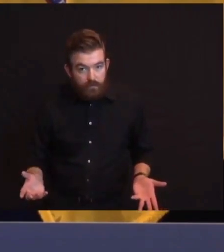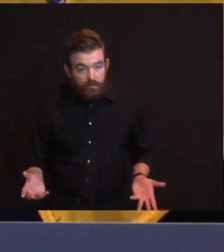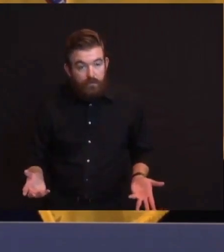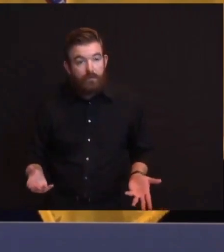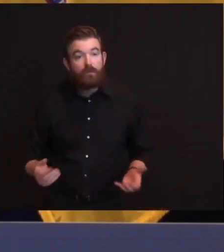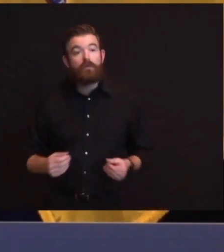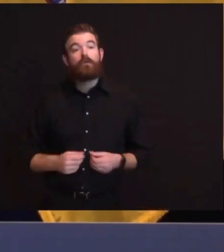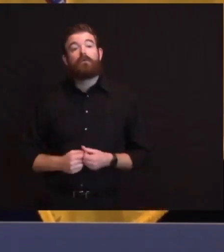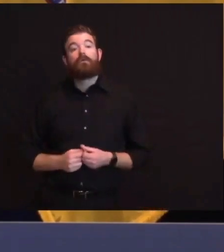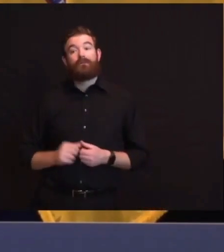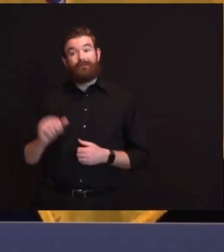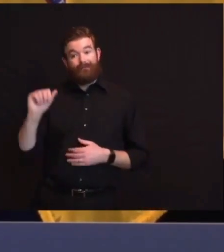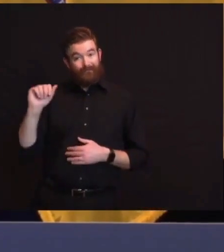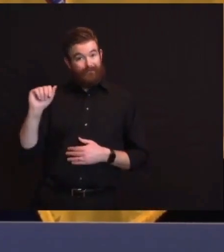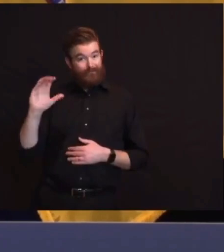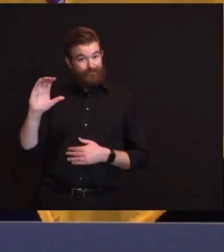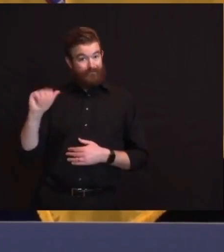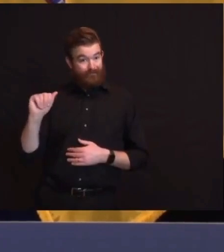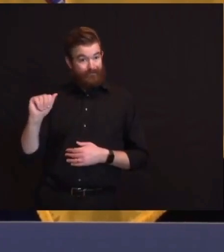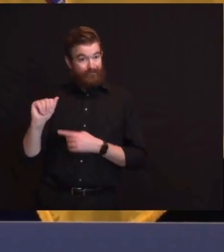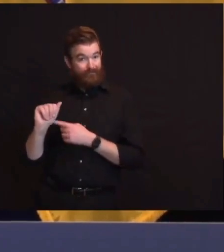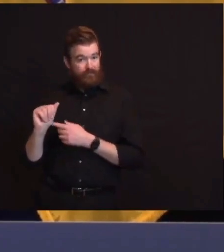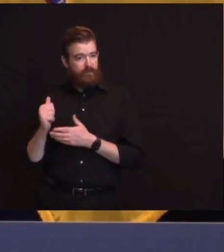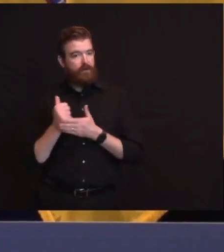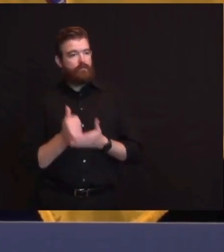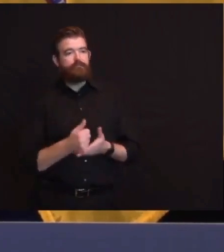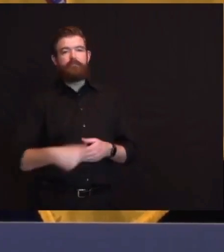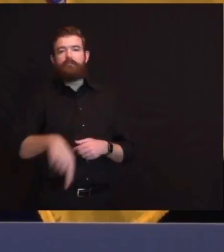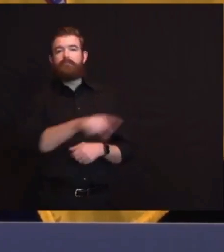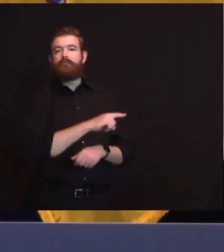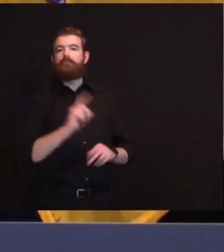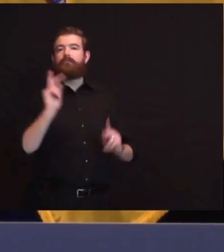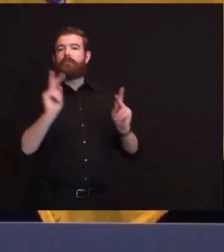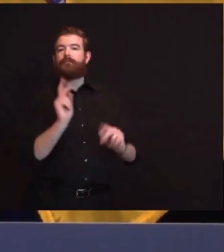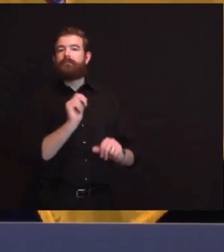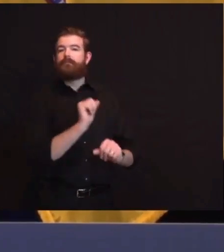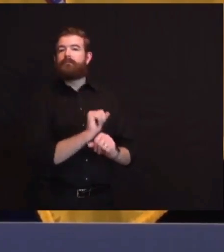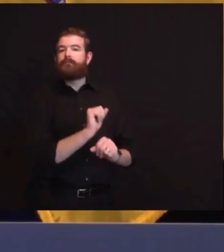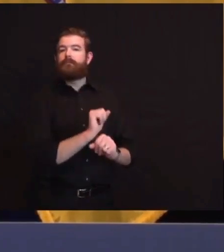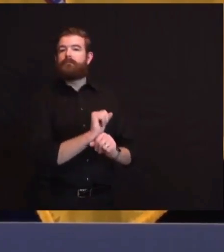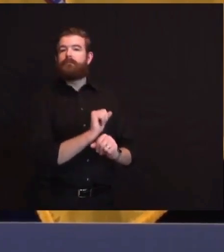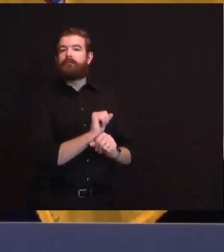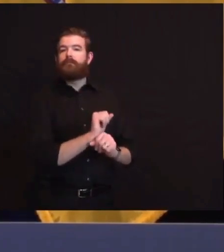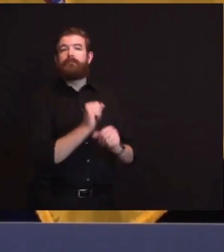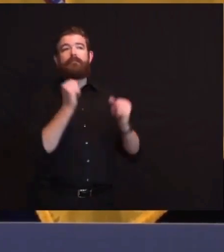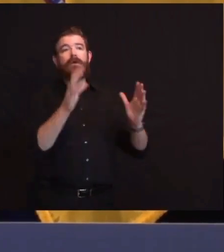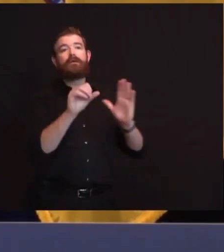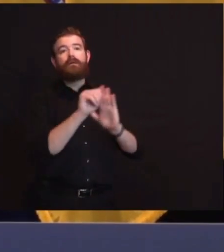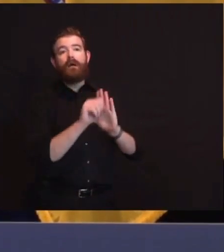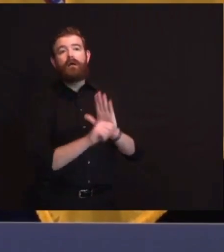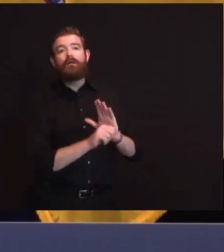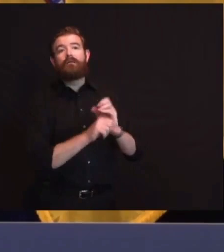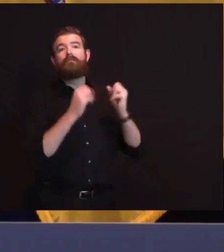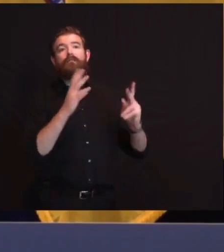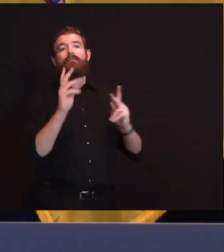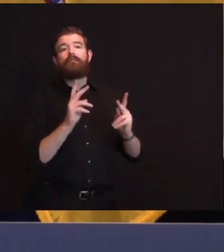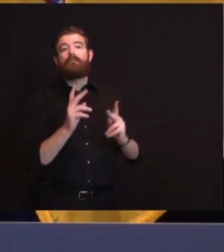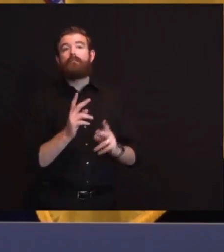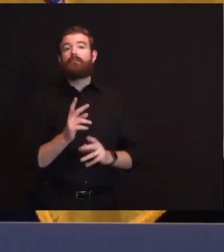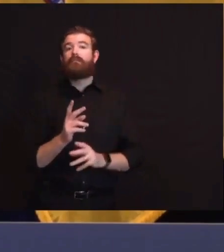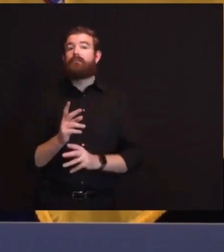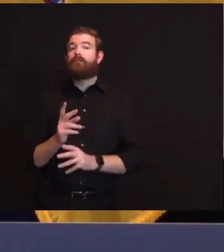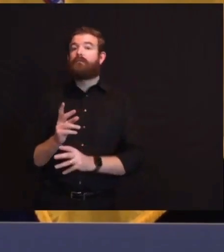it. This has allowed states, allowed residents to get access to health care that they never had